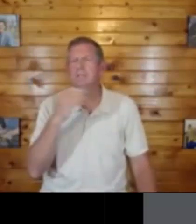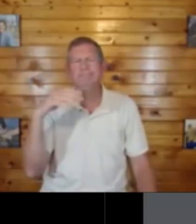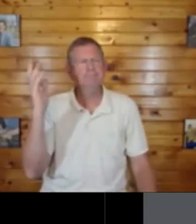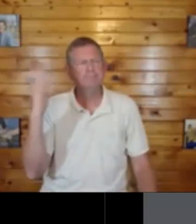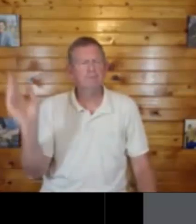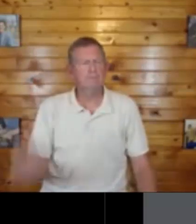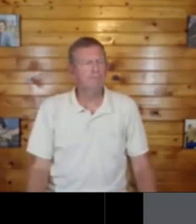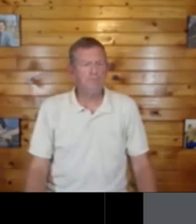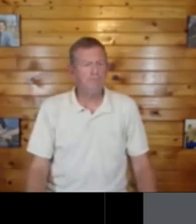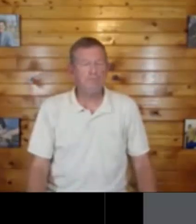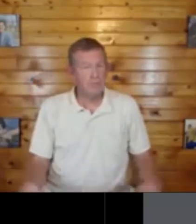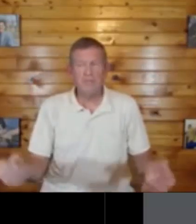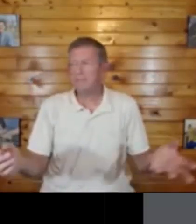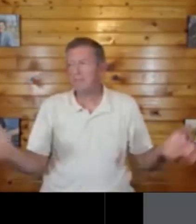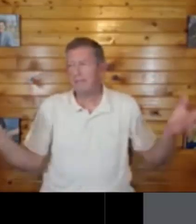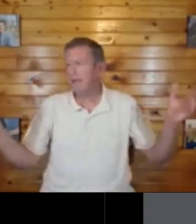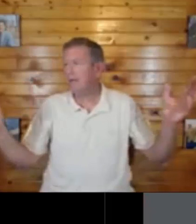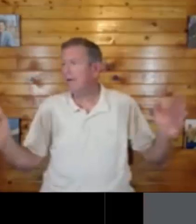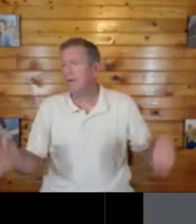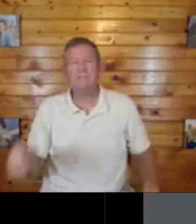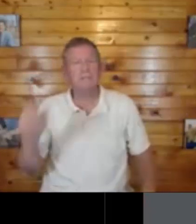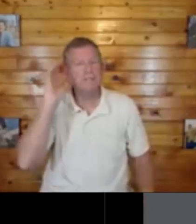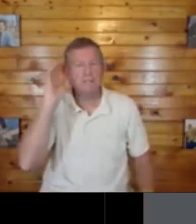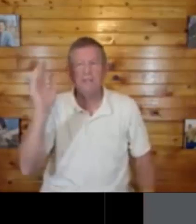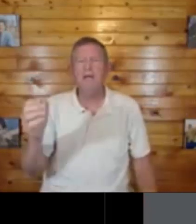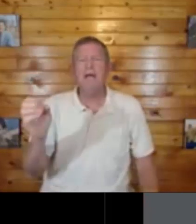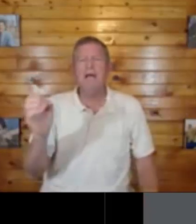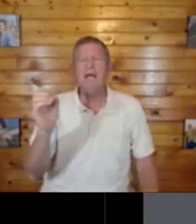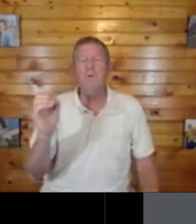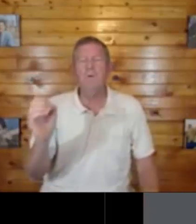doesn't, I don't know, she doesn't